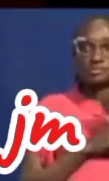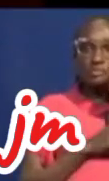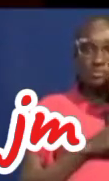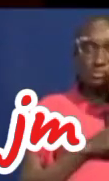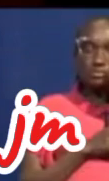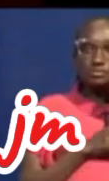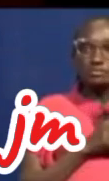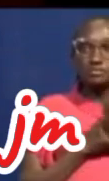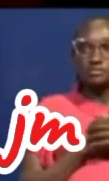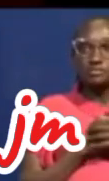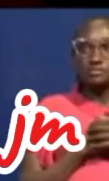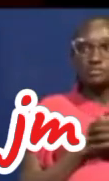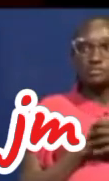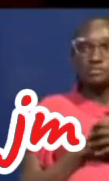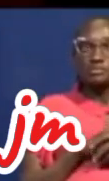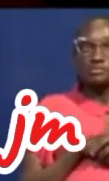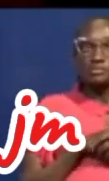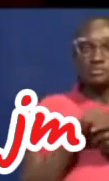Mr. Speaker,